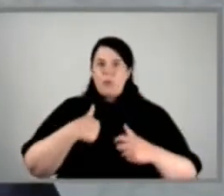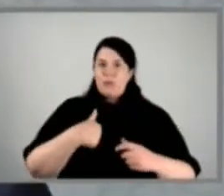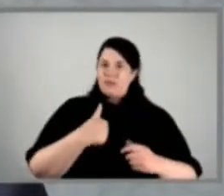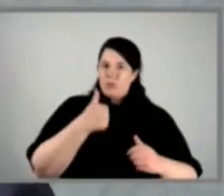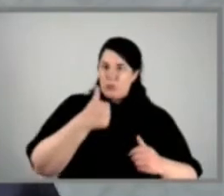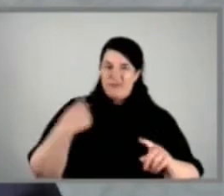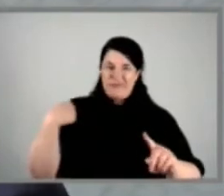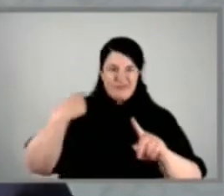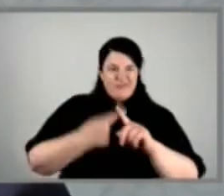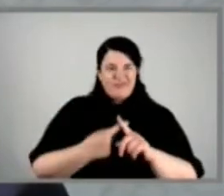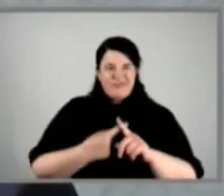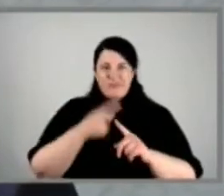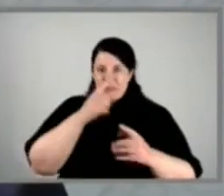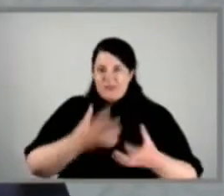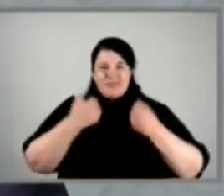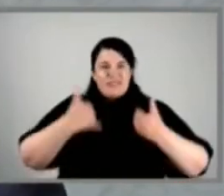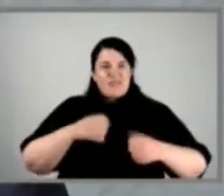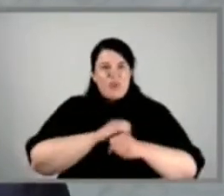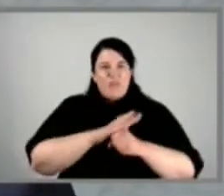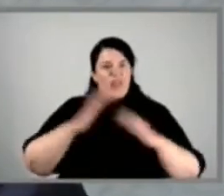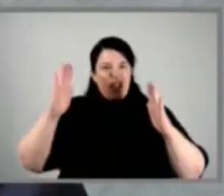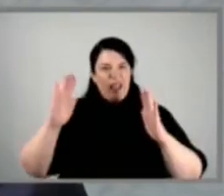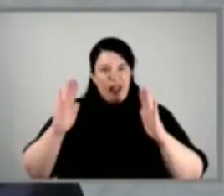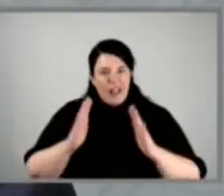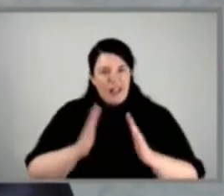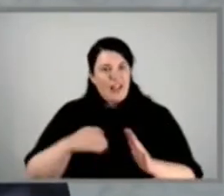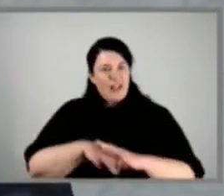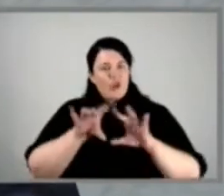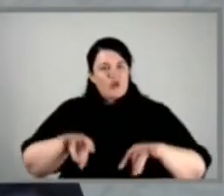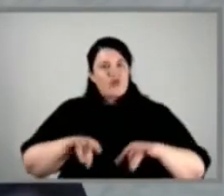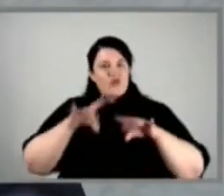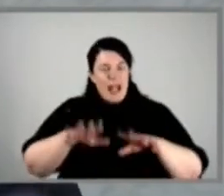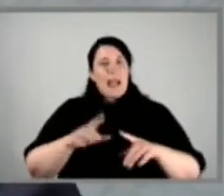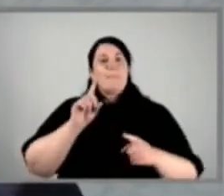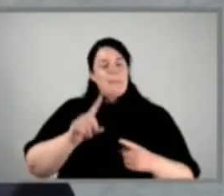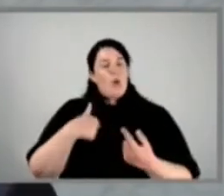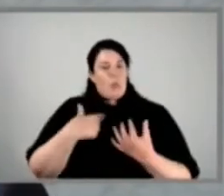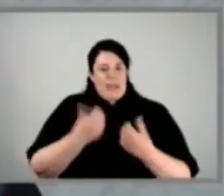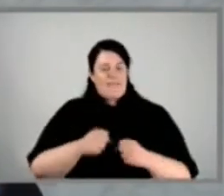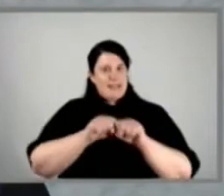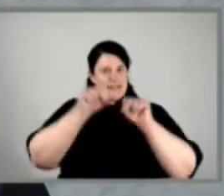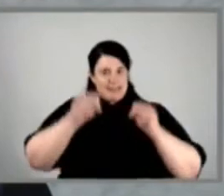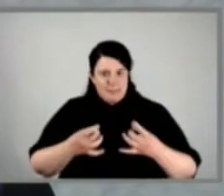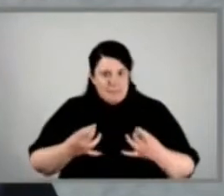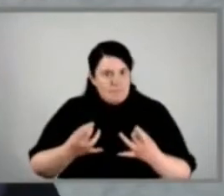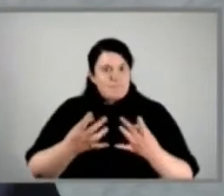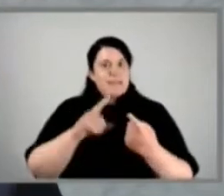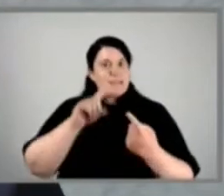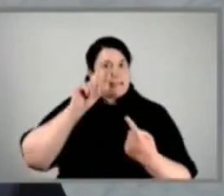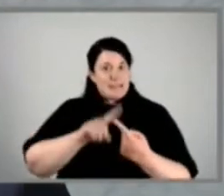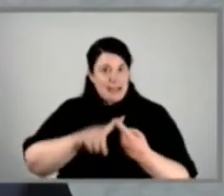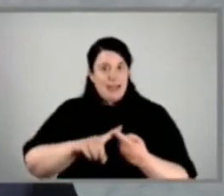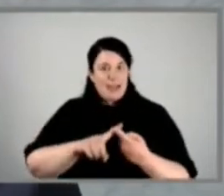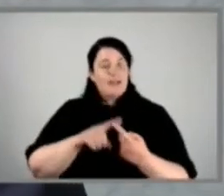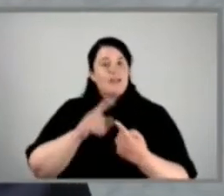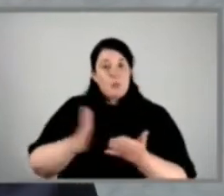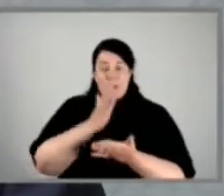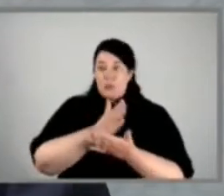a very light-touch digital exchange mechanism that will respect all of the legislative and privacy